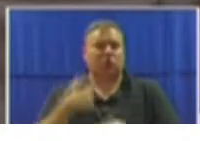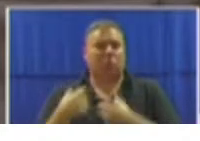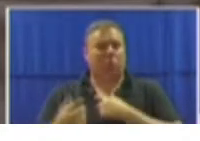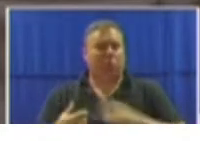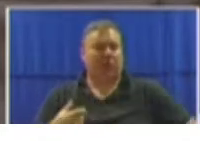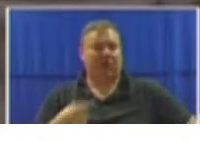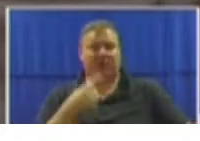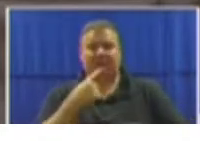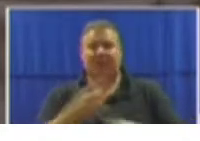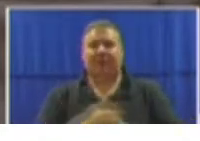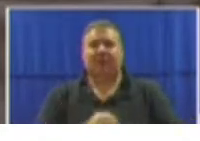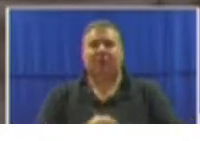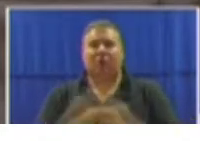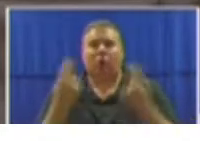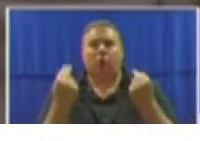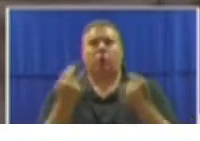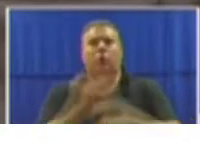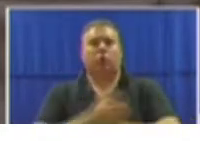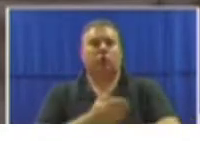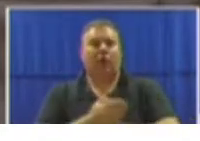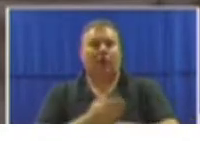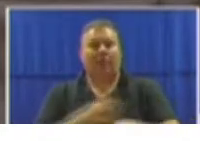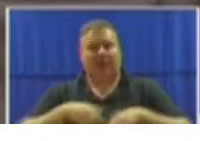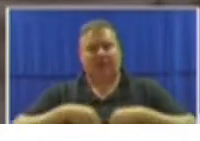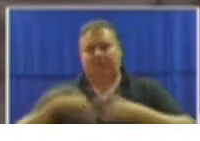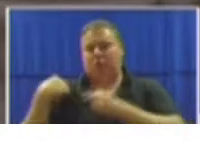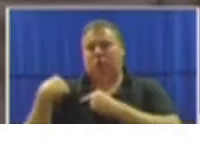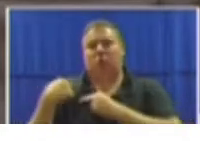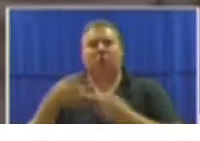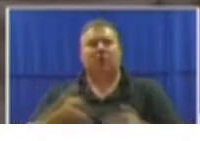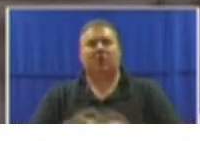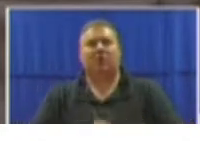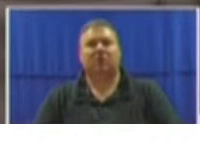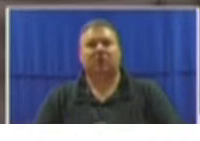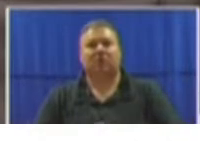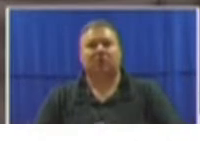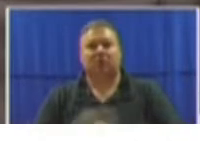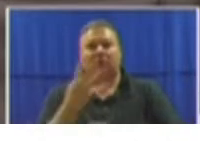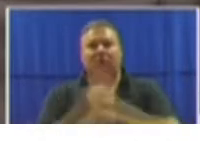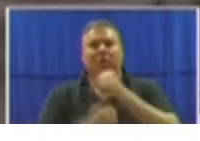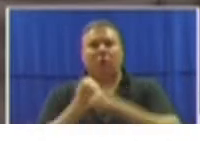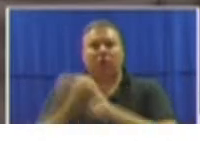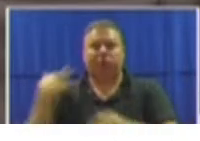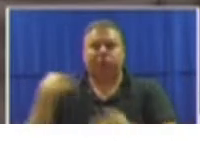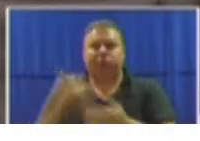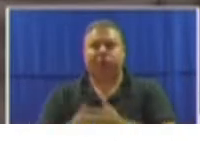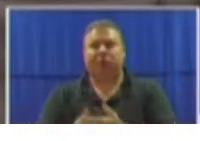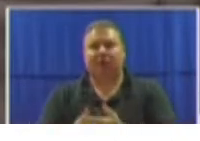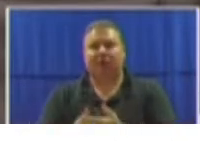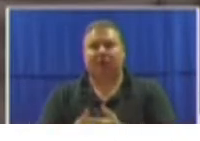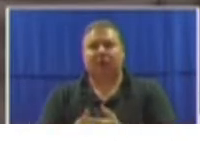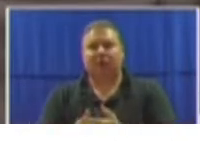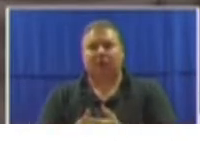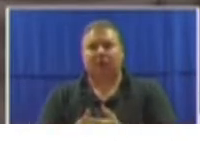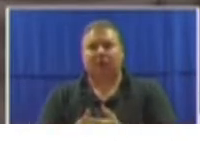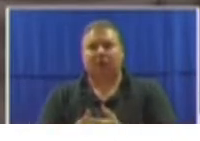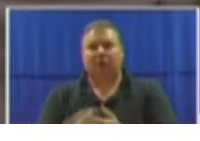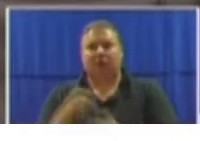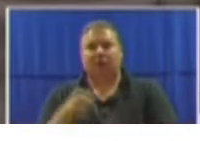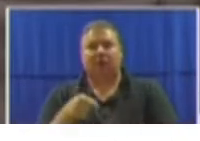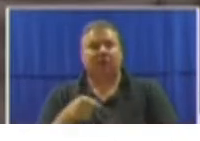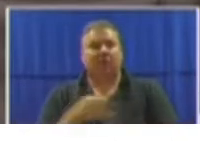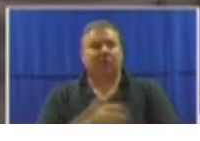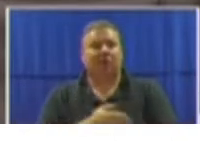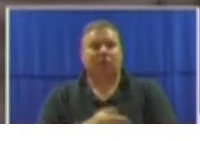we're entering a new era of accountability. Over the past 4 years, we must have entered this era at